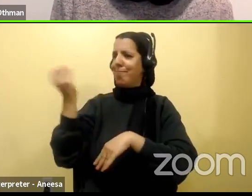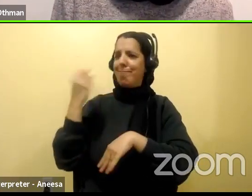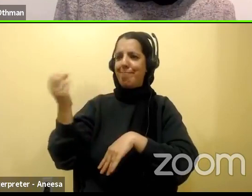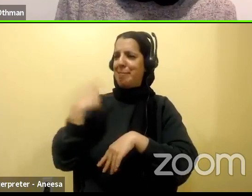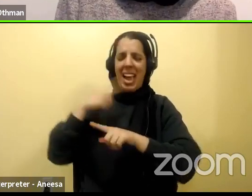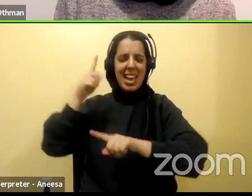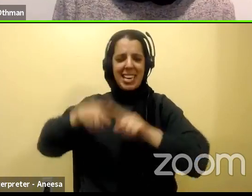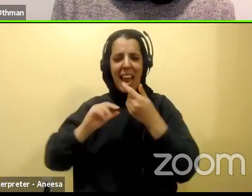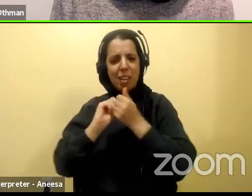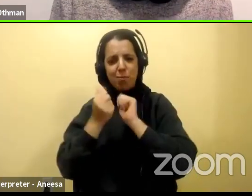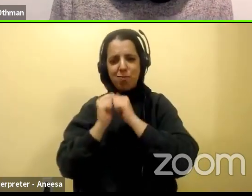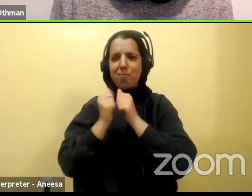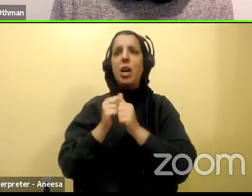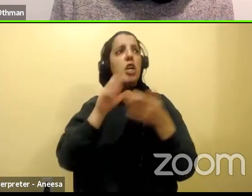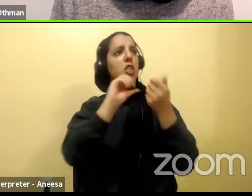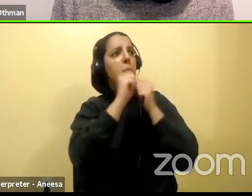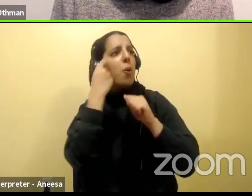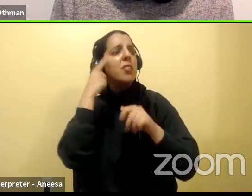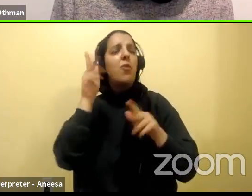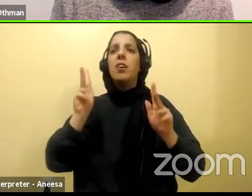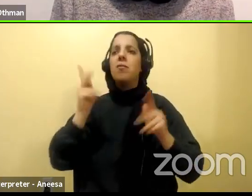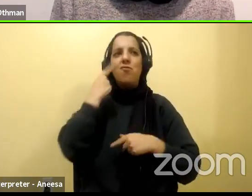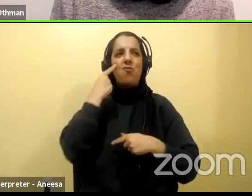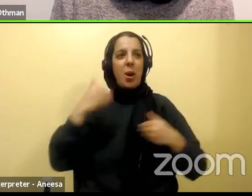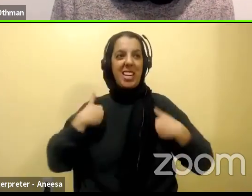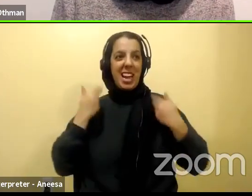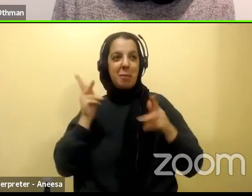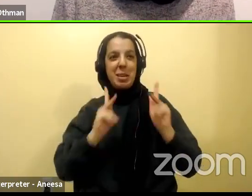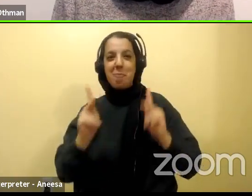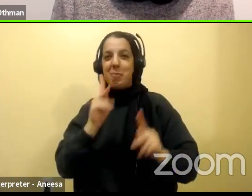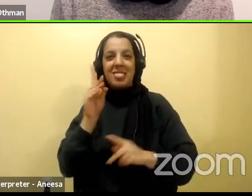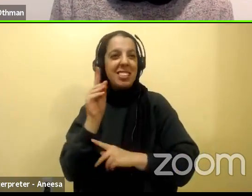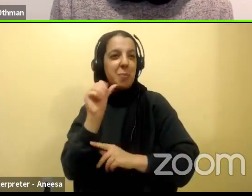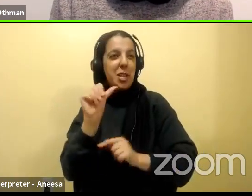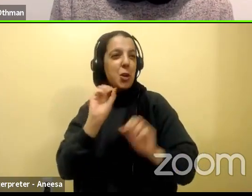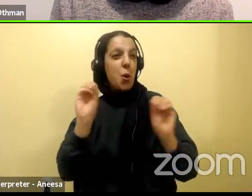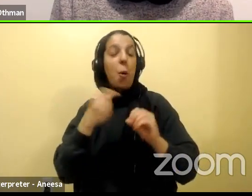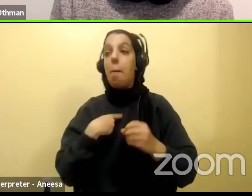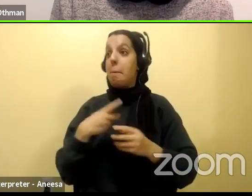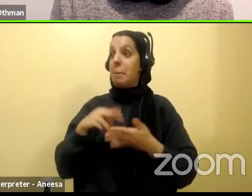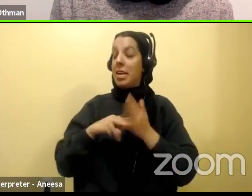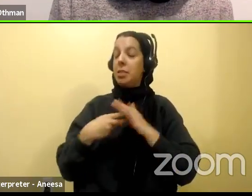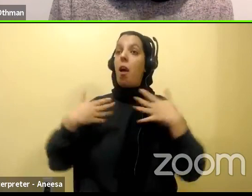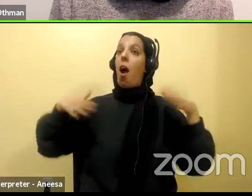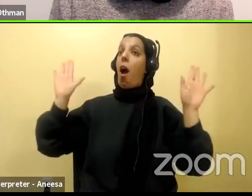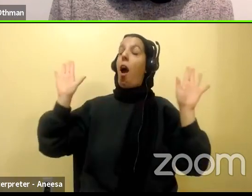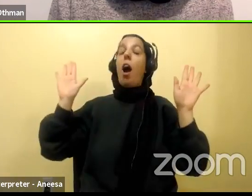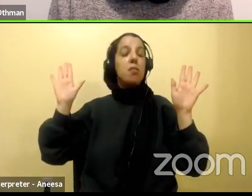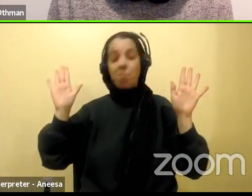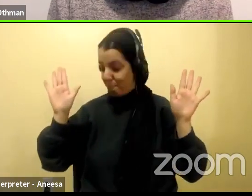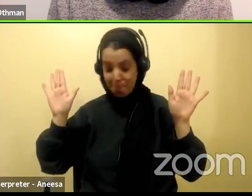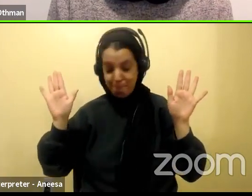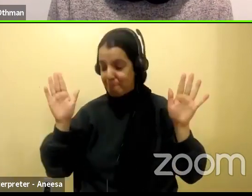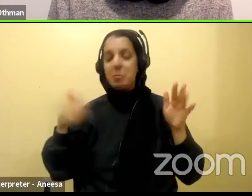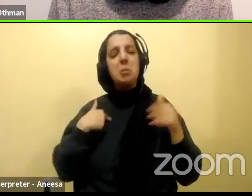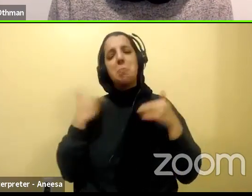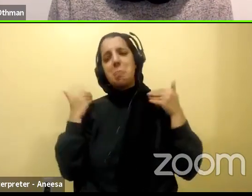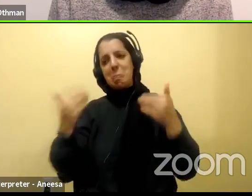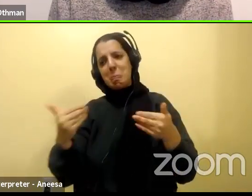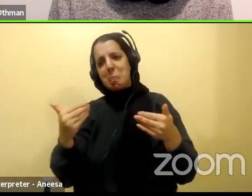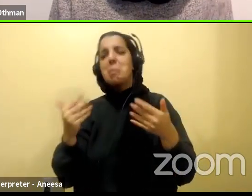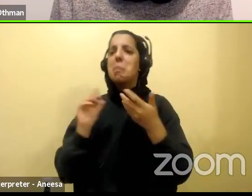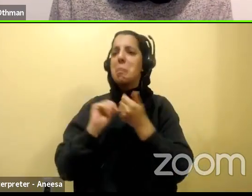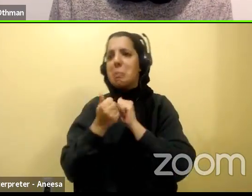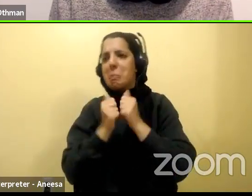sports and that sports are for young people. But I didn't abandon my love for sports until the opportunity came where I was invited to the sports